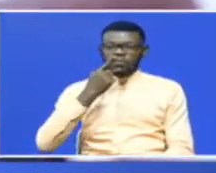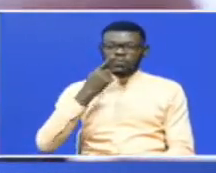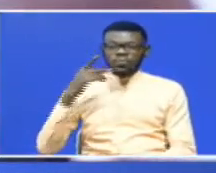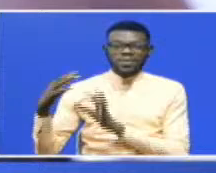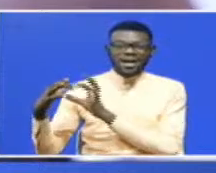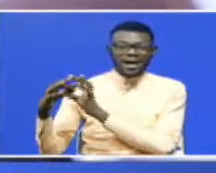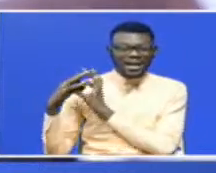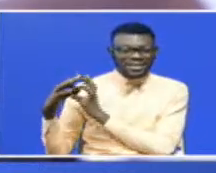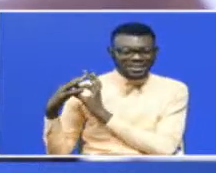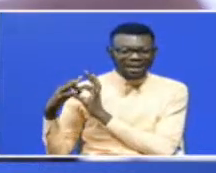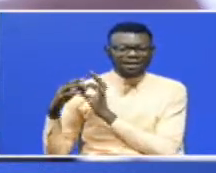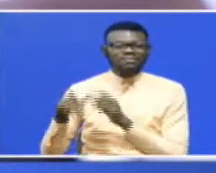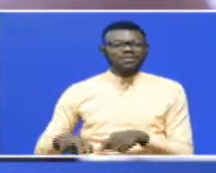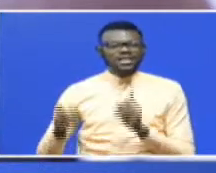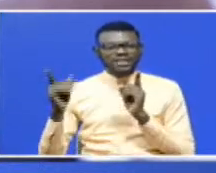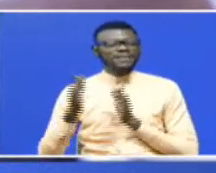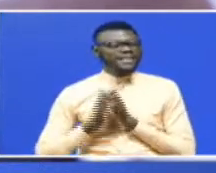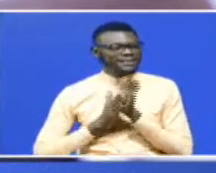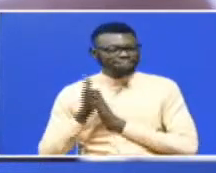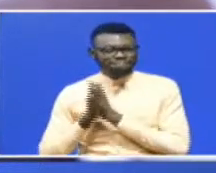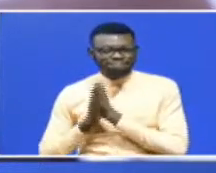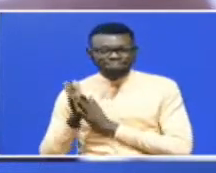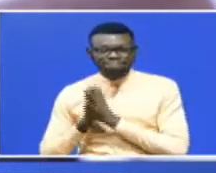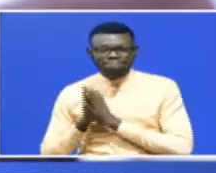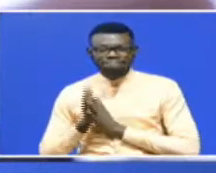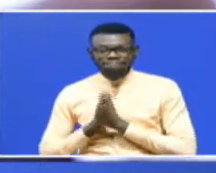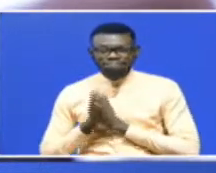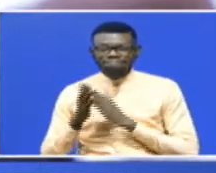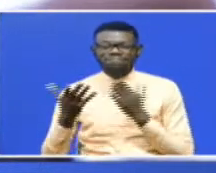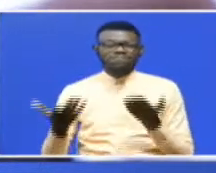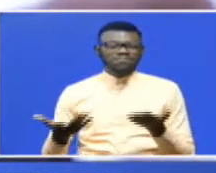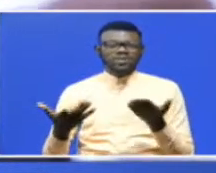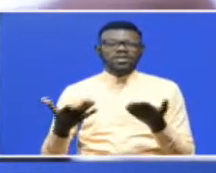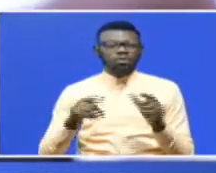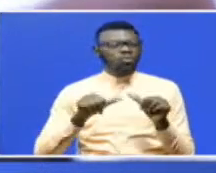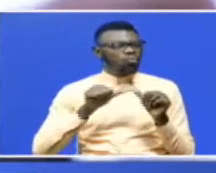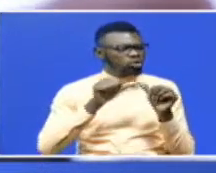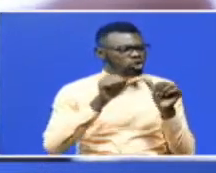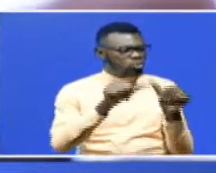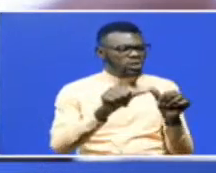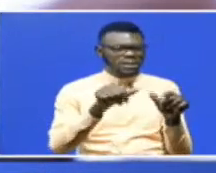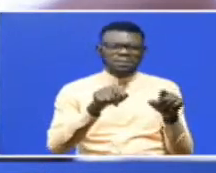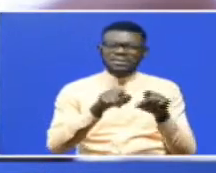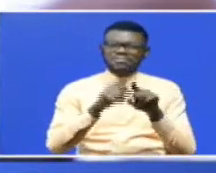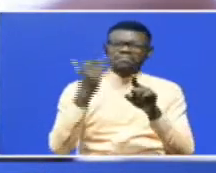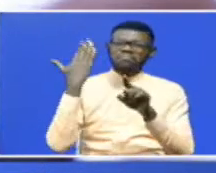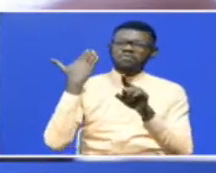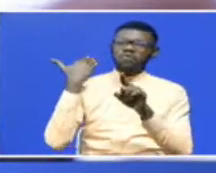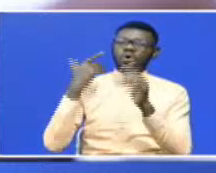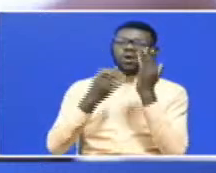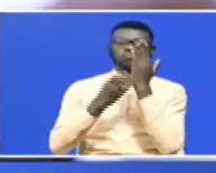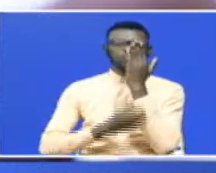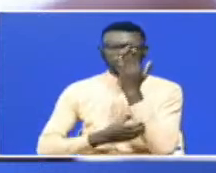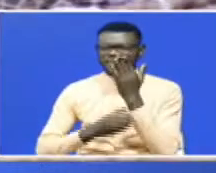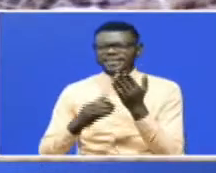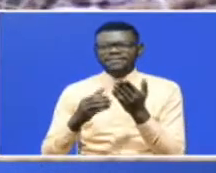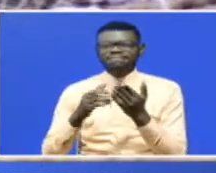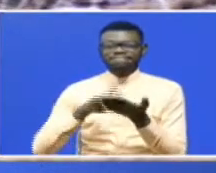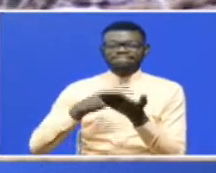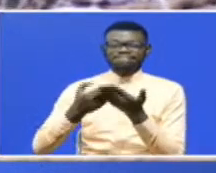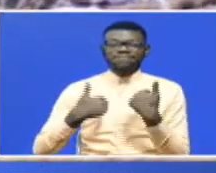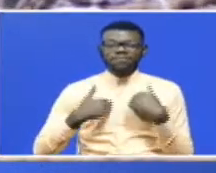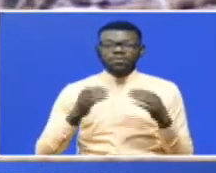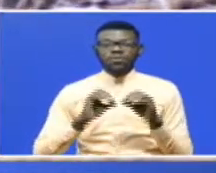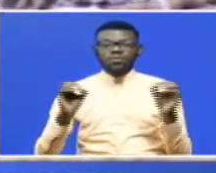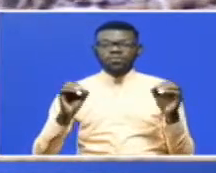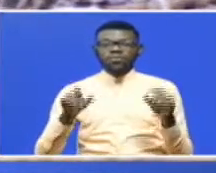her determination never suffered any cultural deterrence save for poverty and lack of resources. The